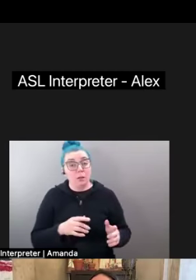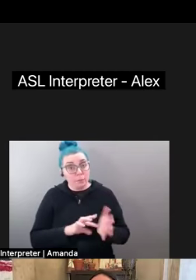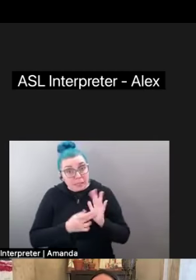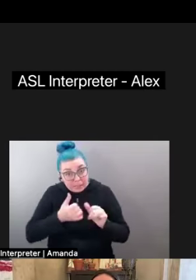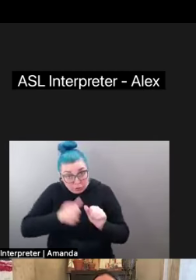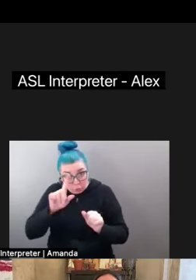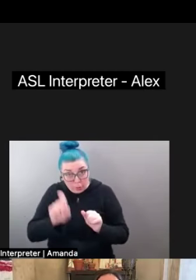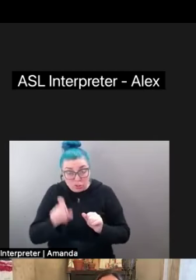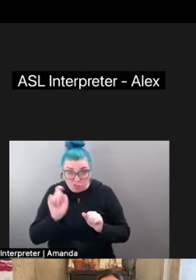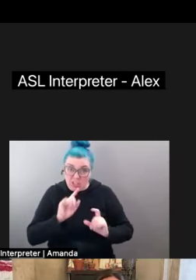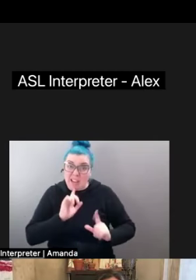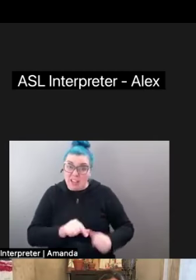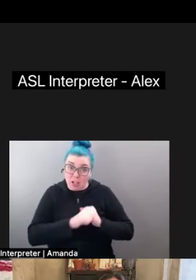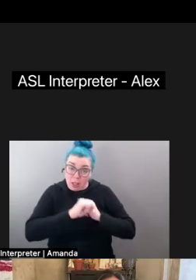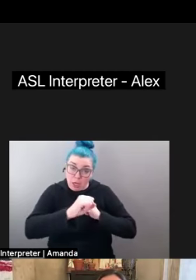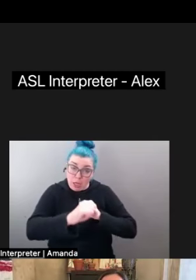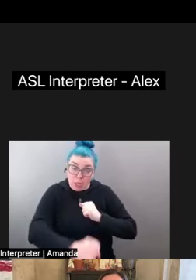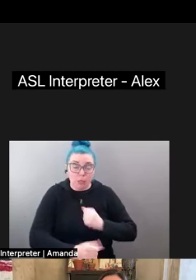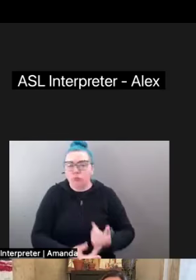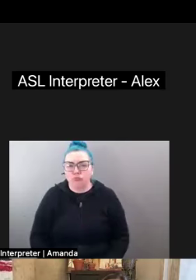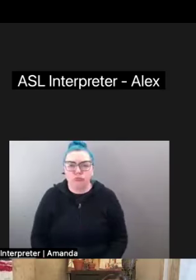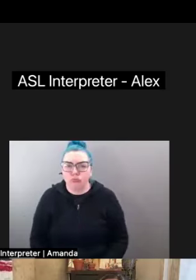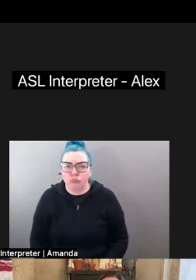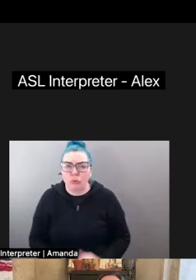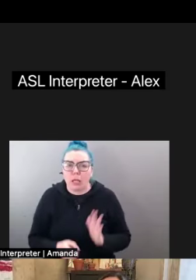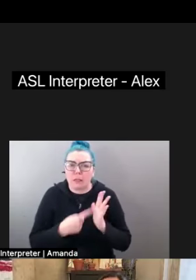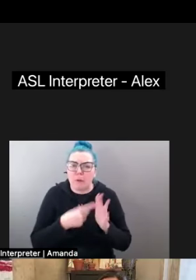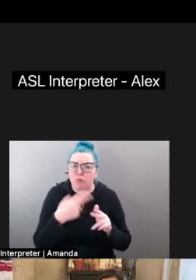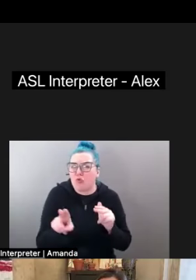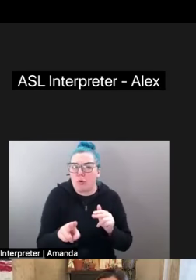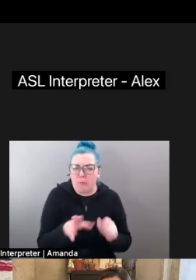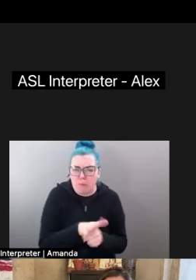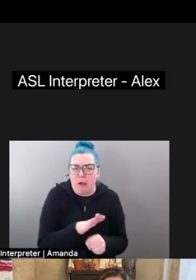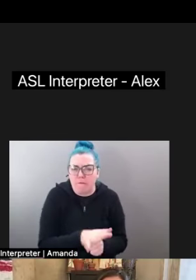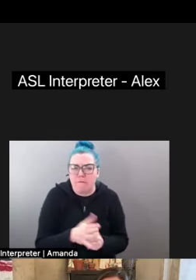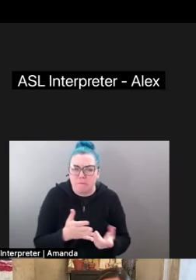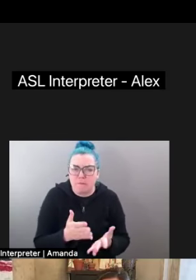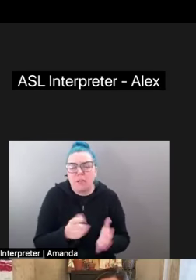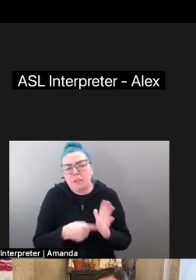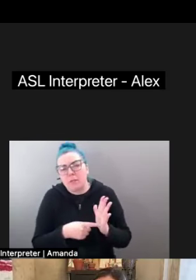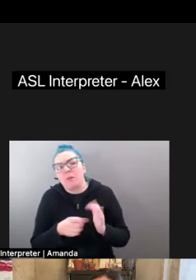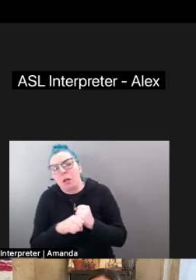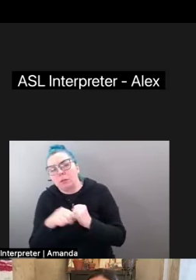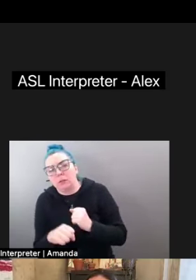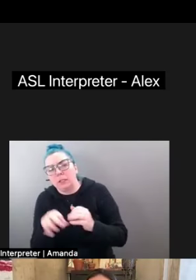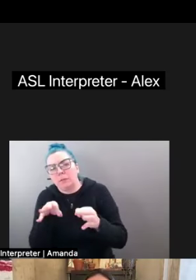some questions where a shorter answer will suffice, and then some where you feel you need more room to explain. So just use your judgment on